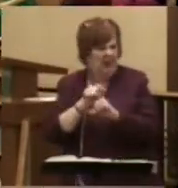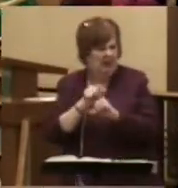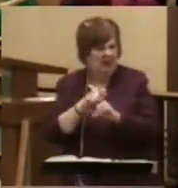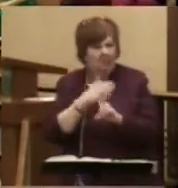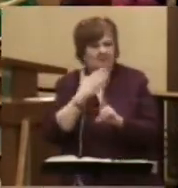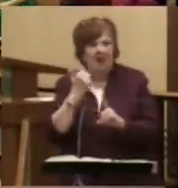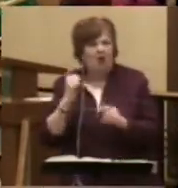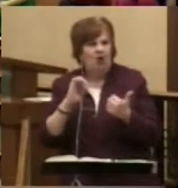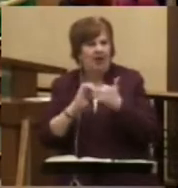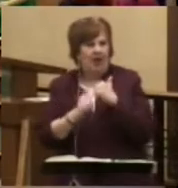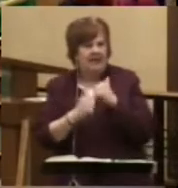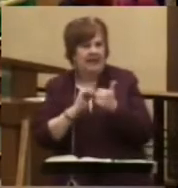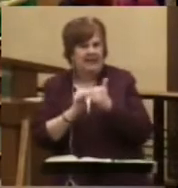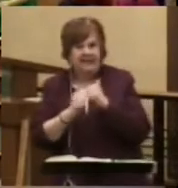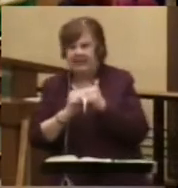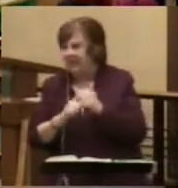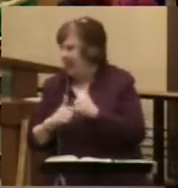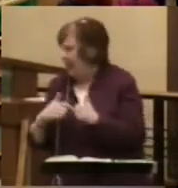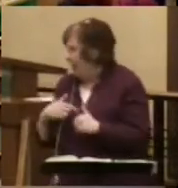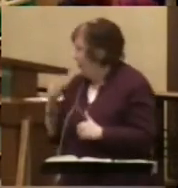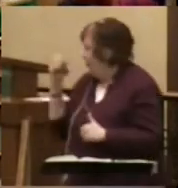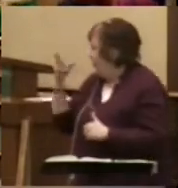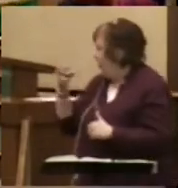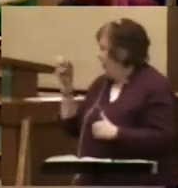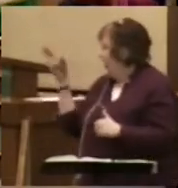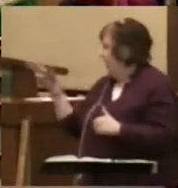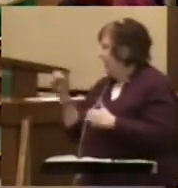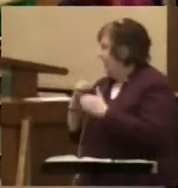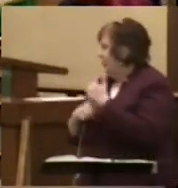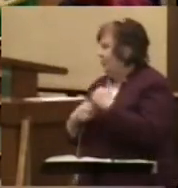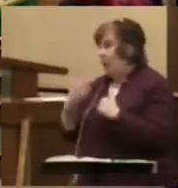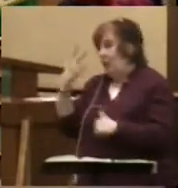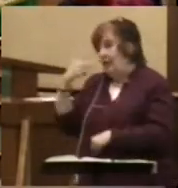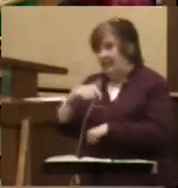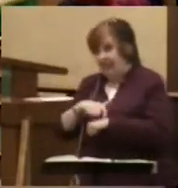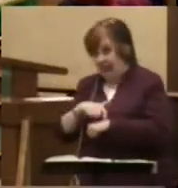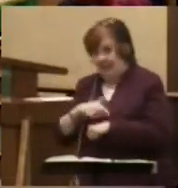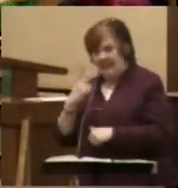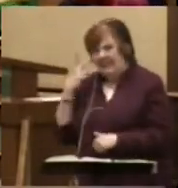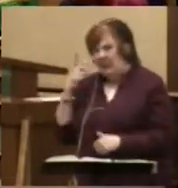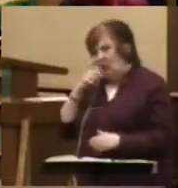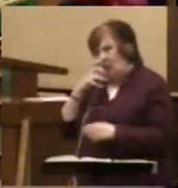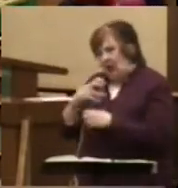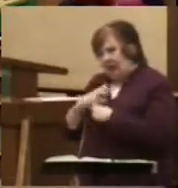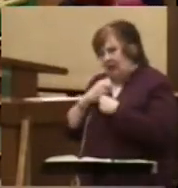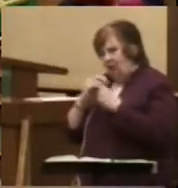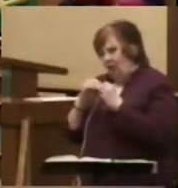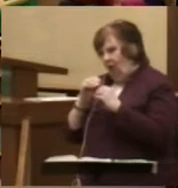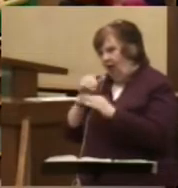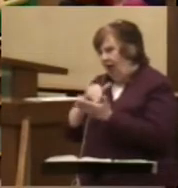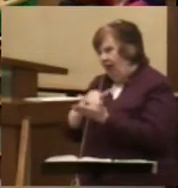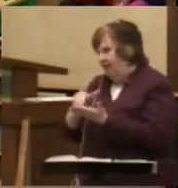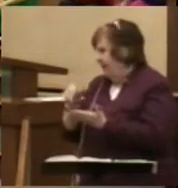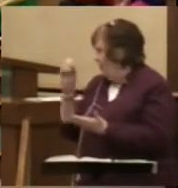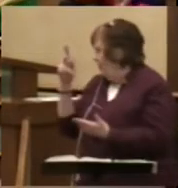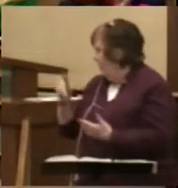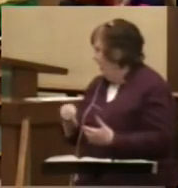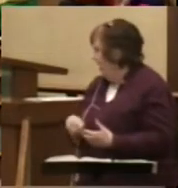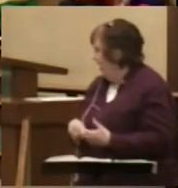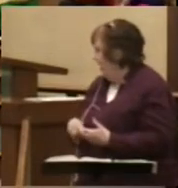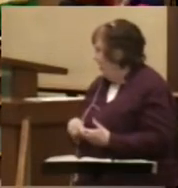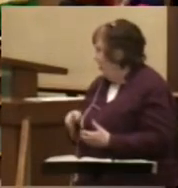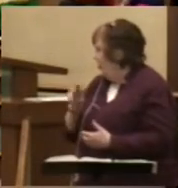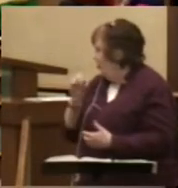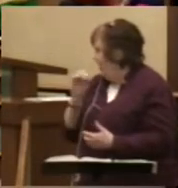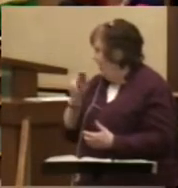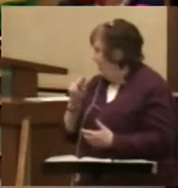have a contest. I'm going to throw each of you the ball three times, and we'll see who catches it more often, okay? Ryan's